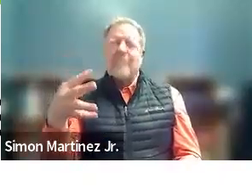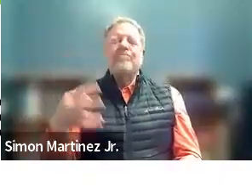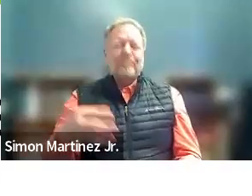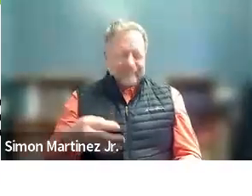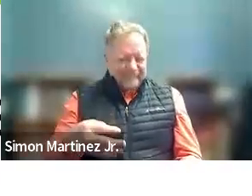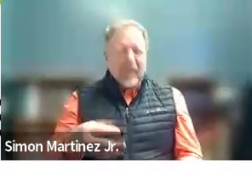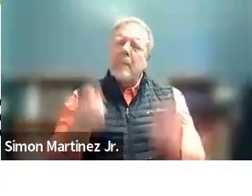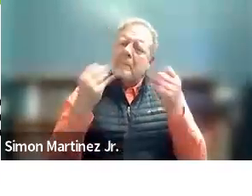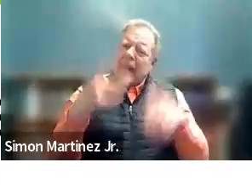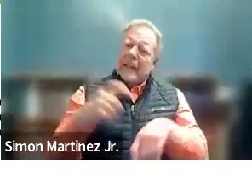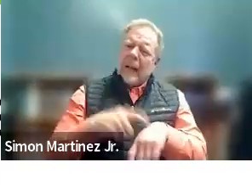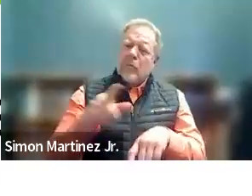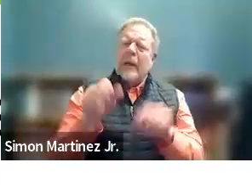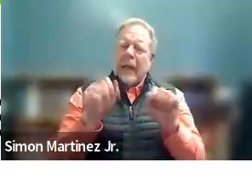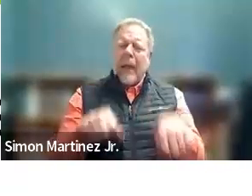And lots of times